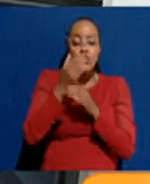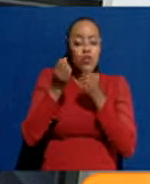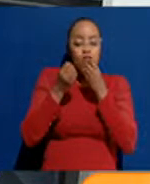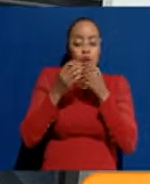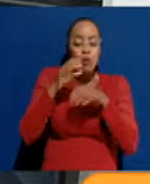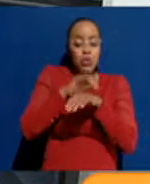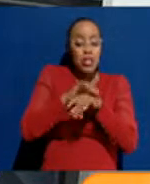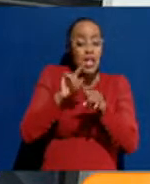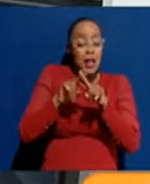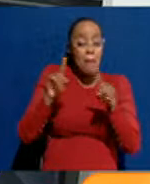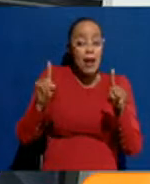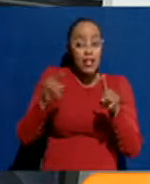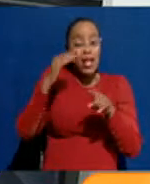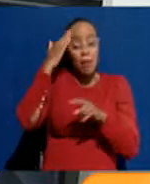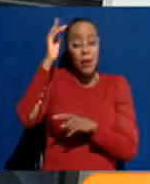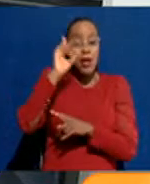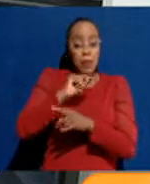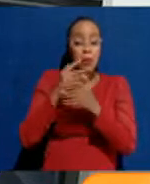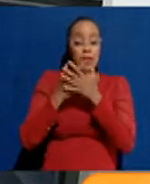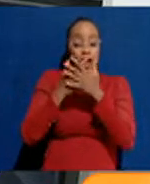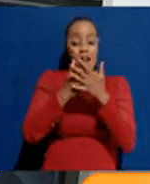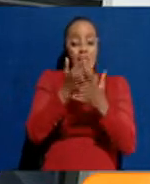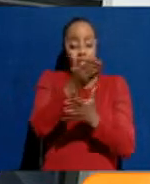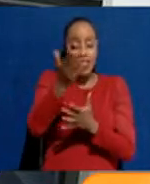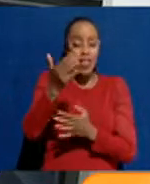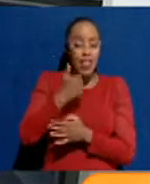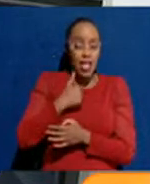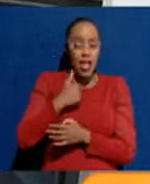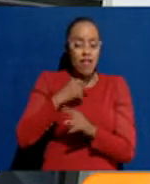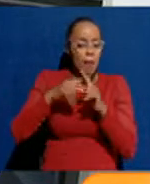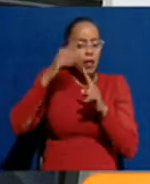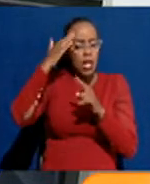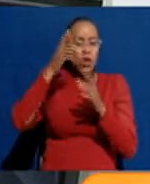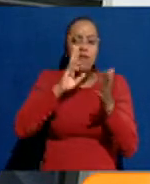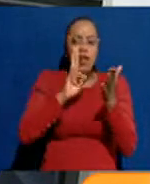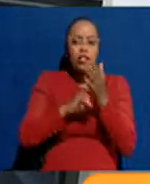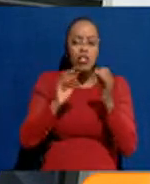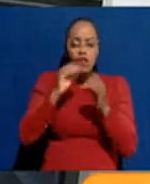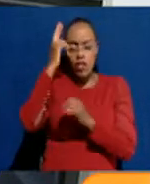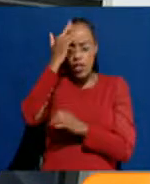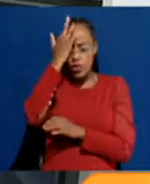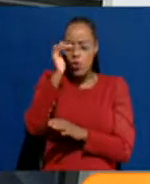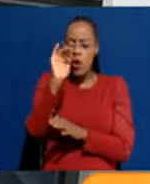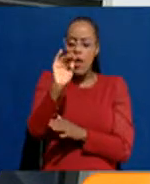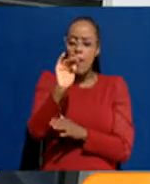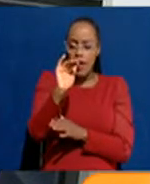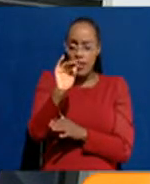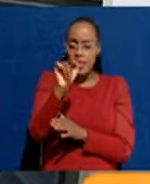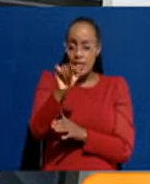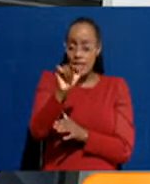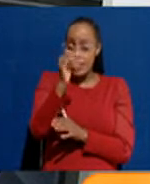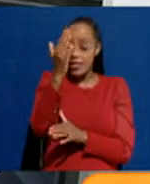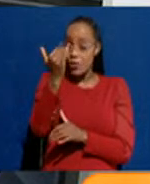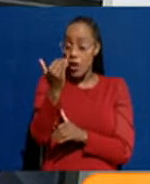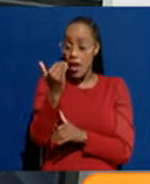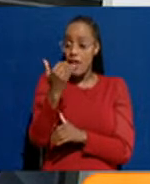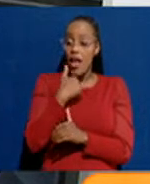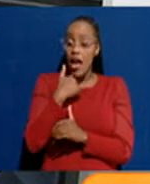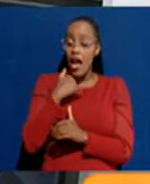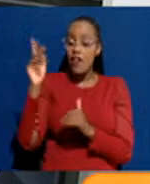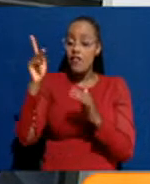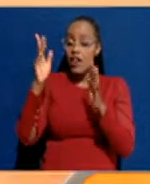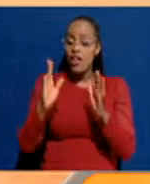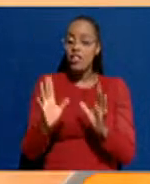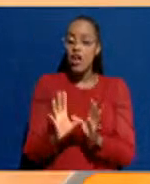there was a prosecution. I know the case proceeded, but I do not know how it... The reason I'm asking this engineer is because there are Kenyans